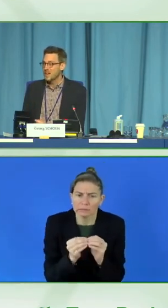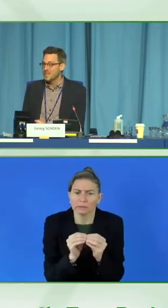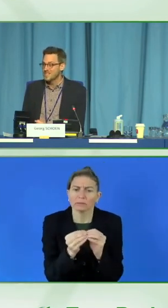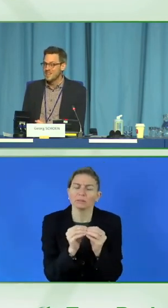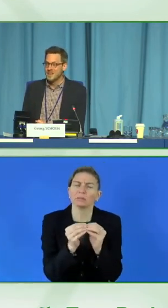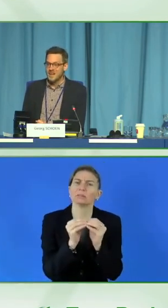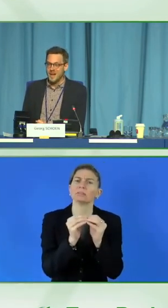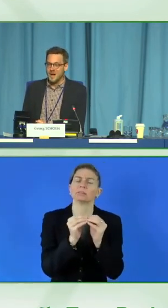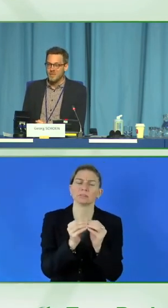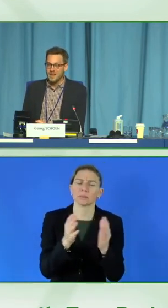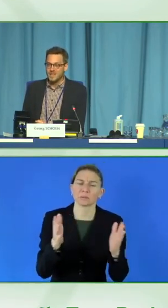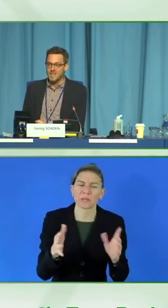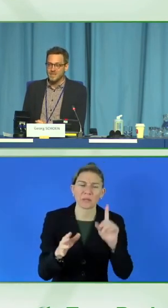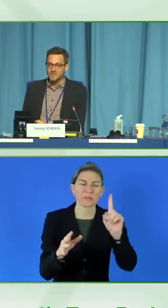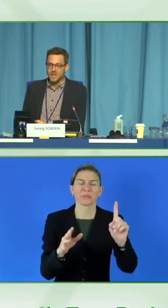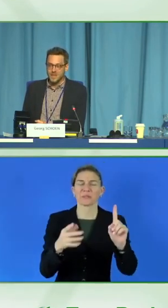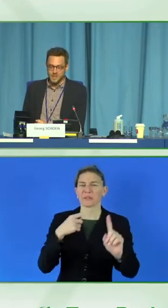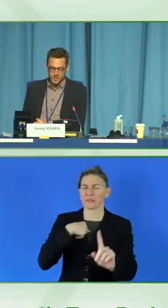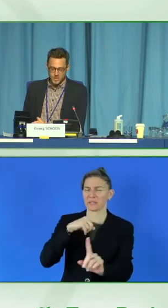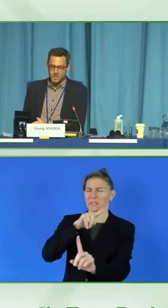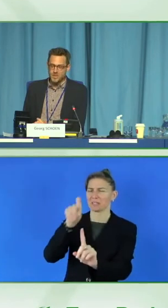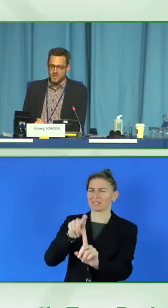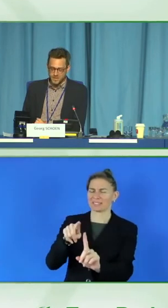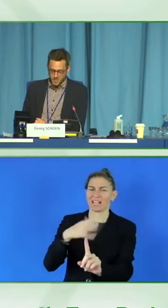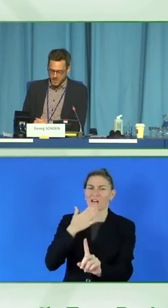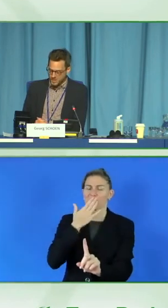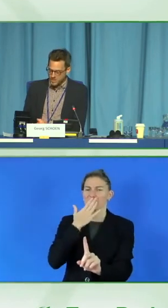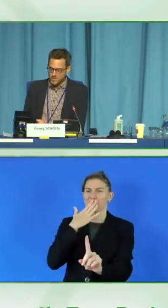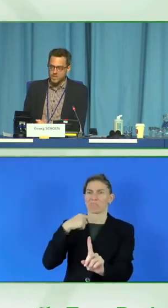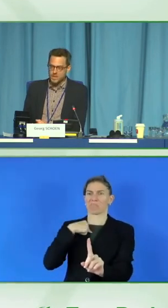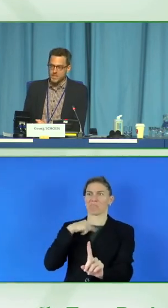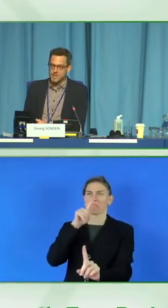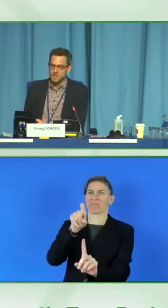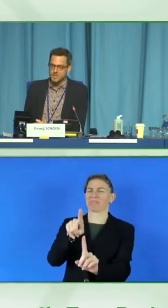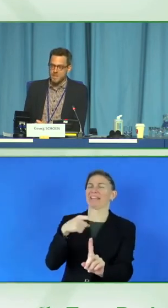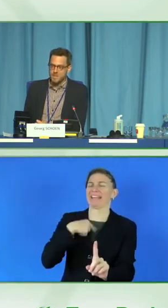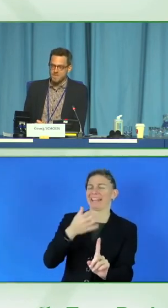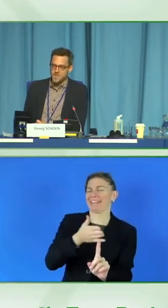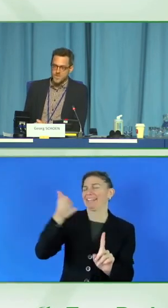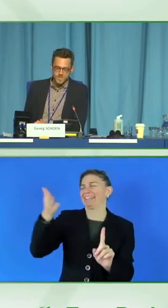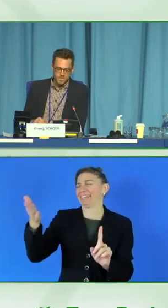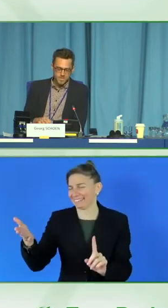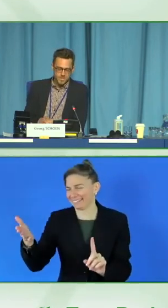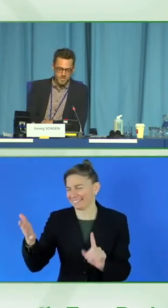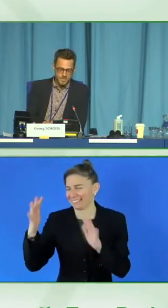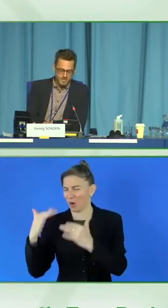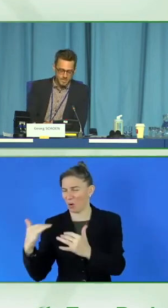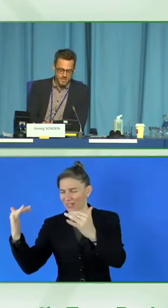I monopolized. I will then hand it over to Meera to wrap us up.